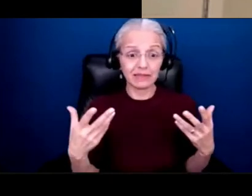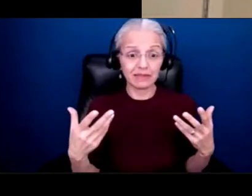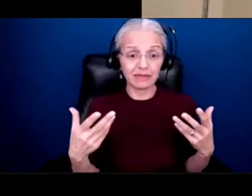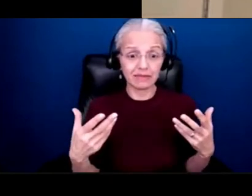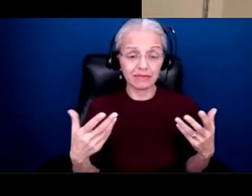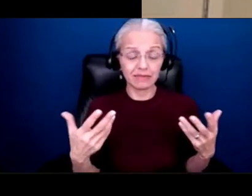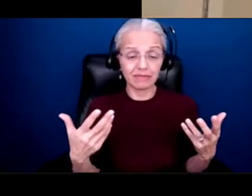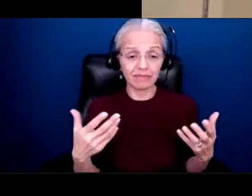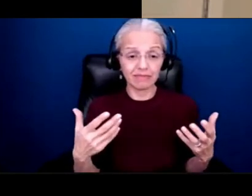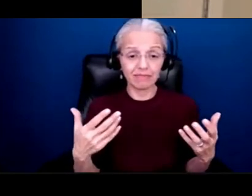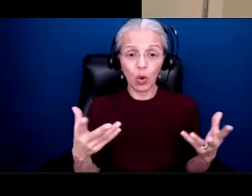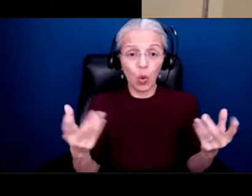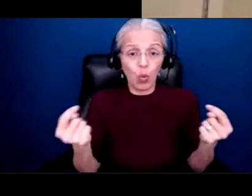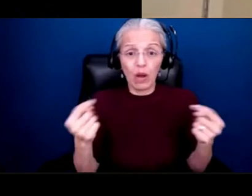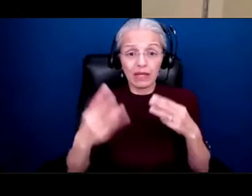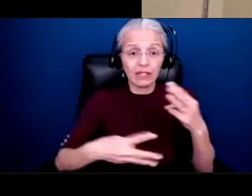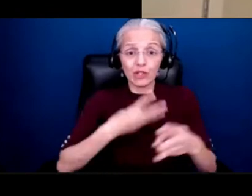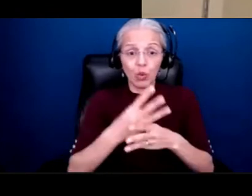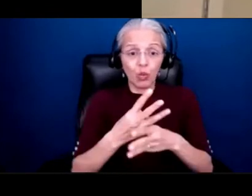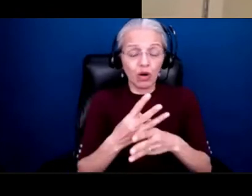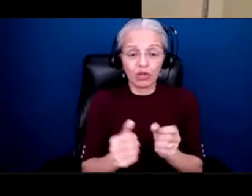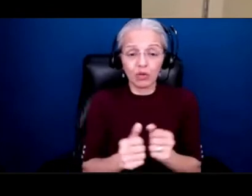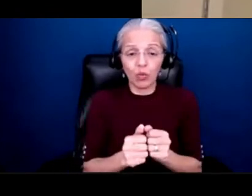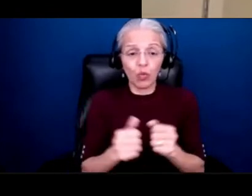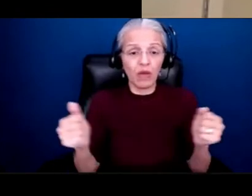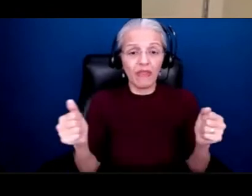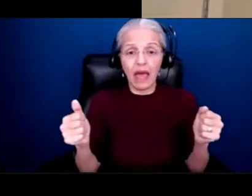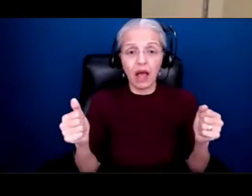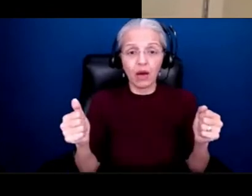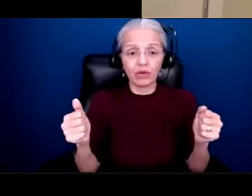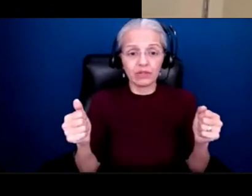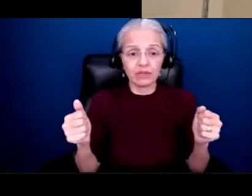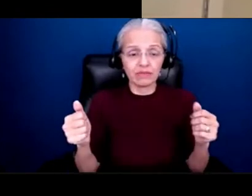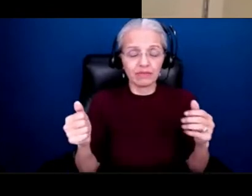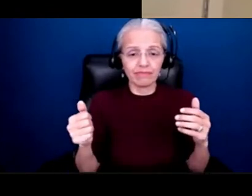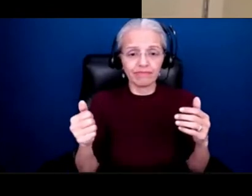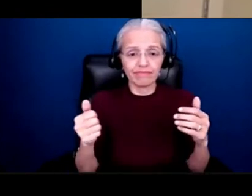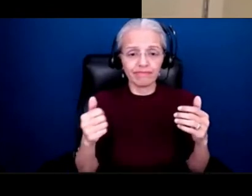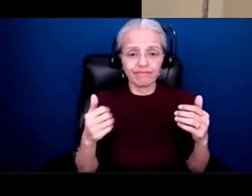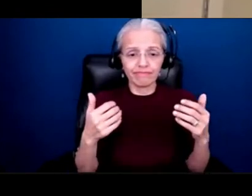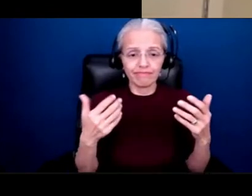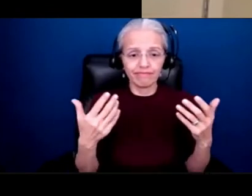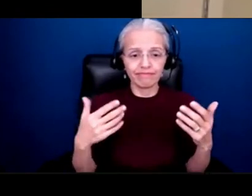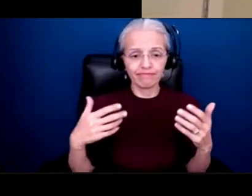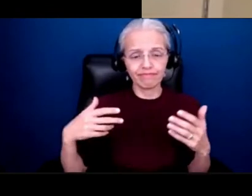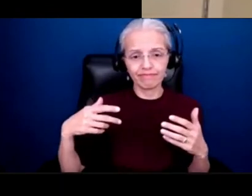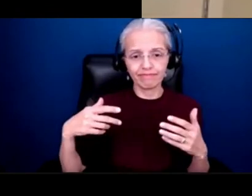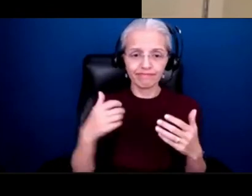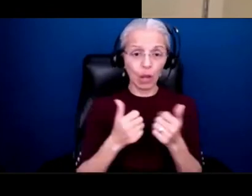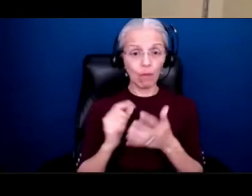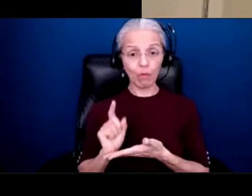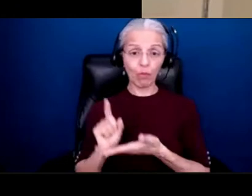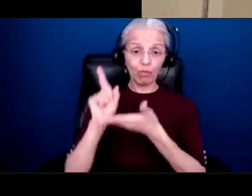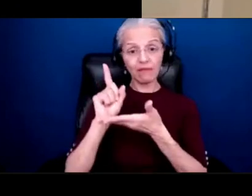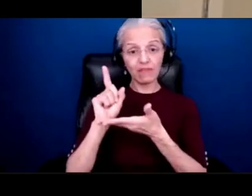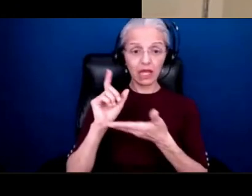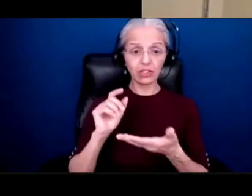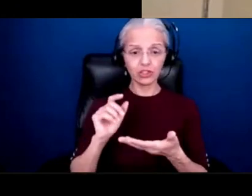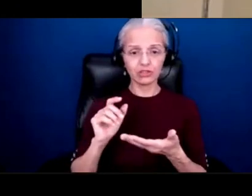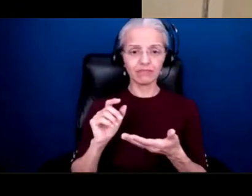world without the normative on two